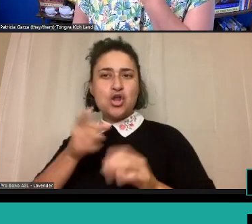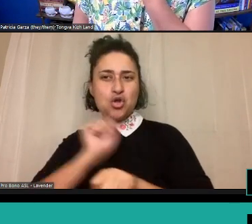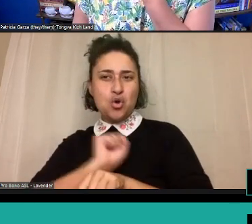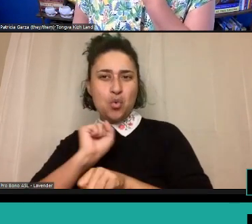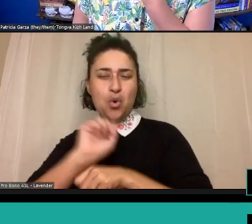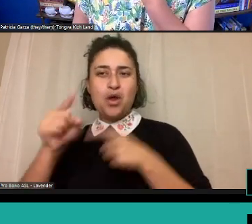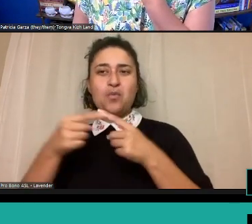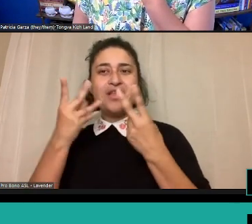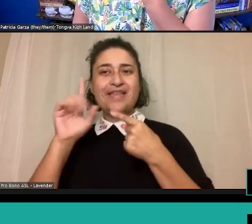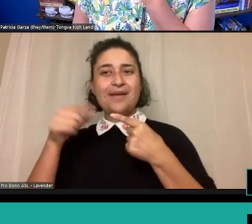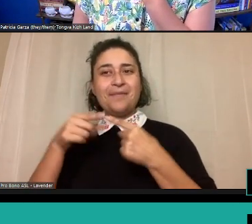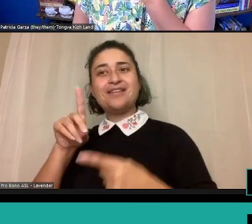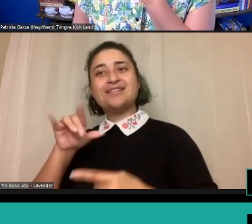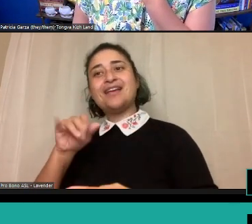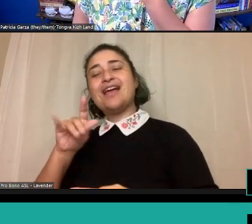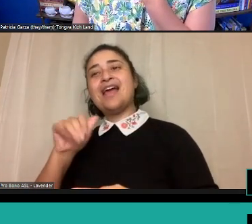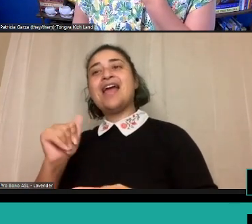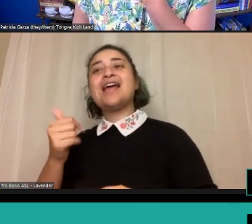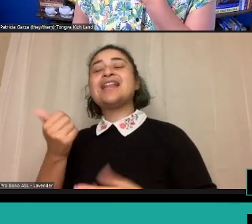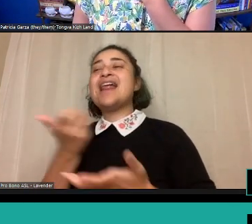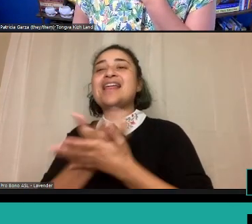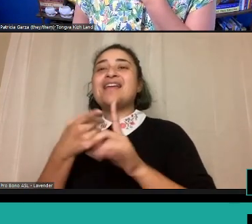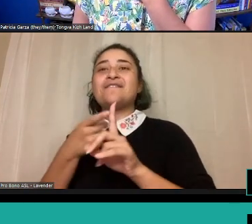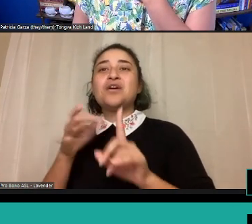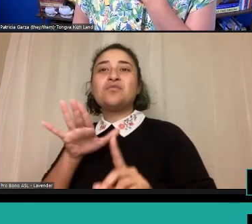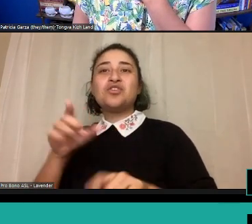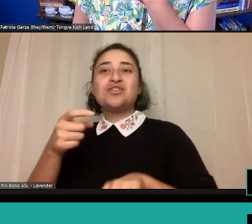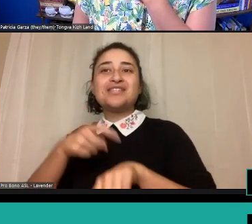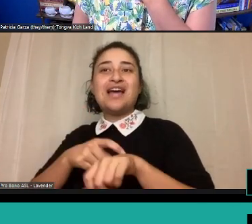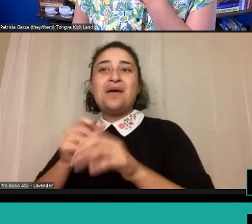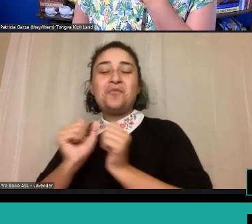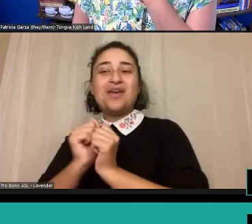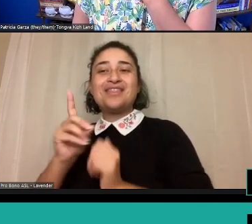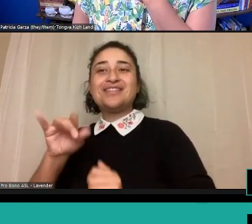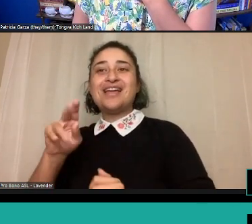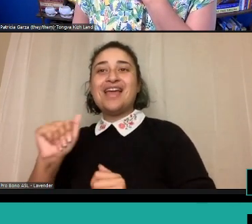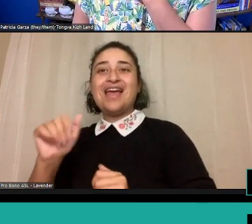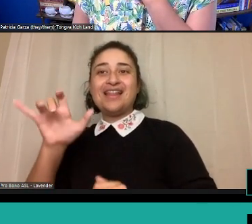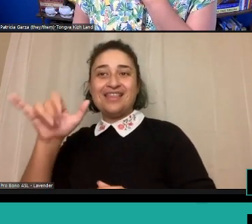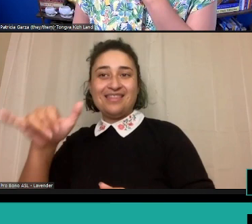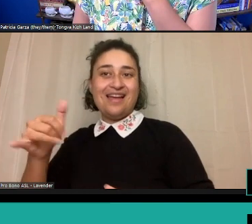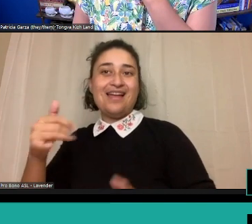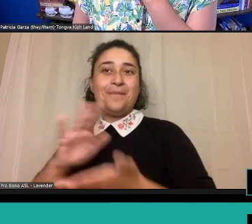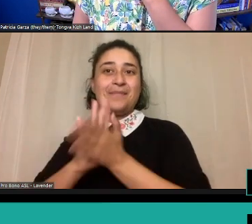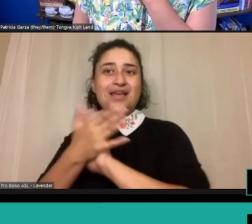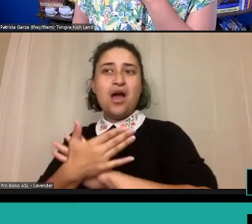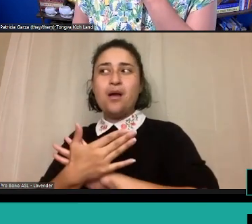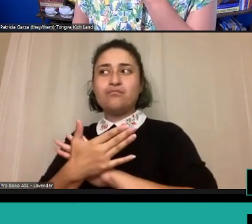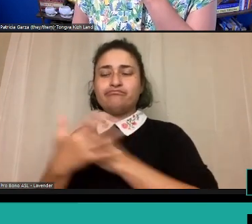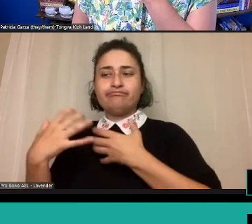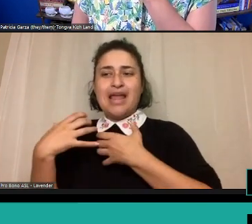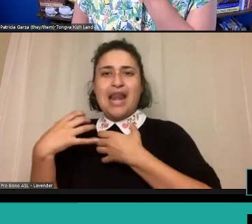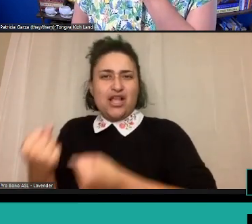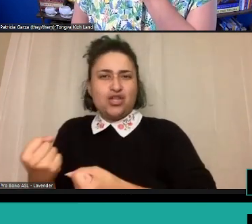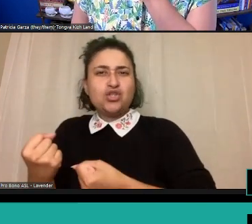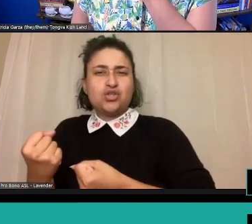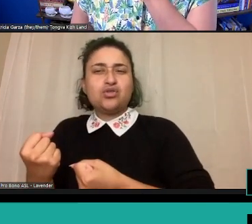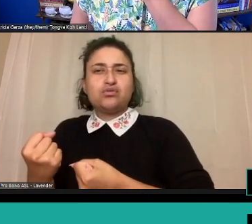wondering, you know, any little gems from your time with Diane that have become an anchor as you go through your